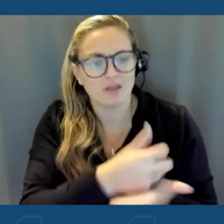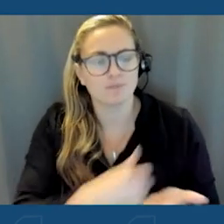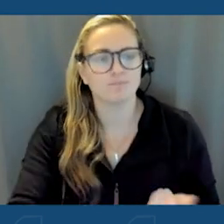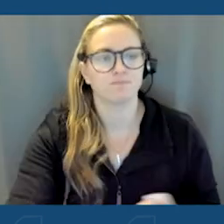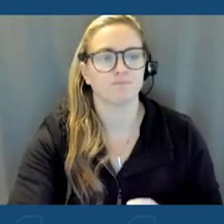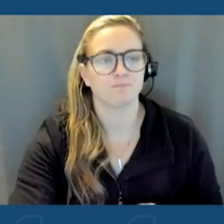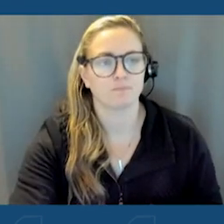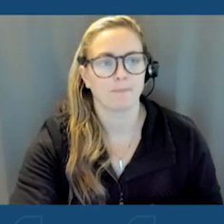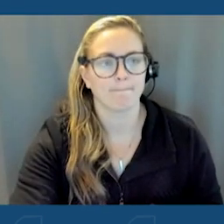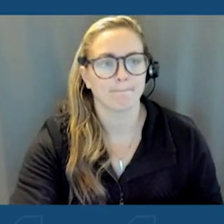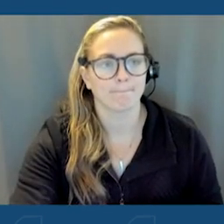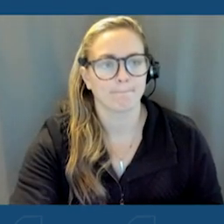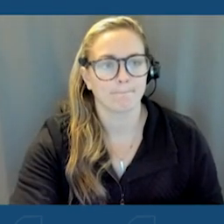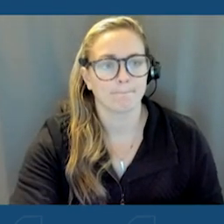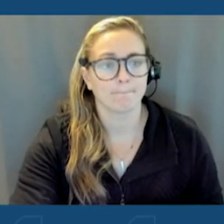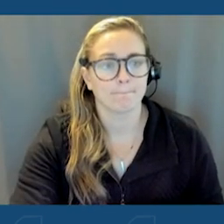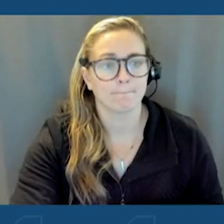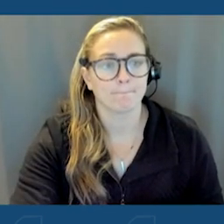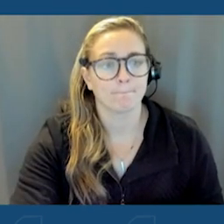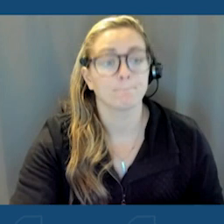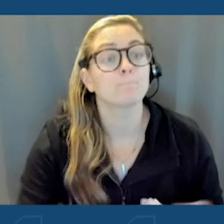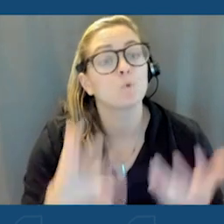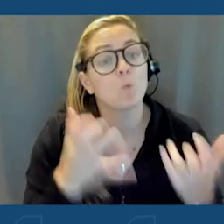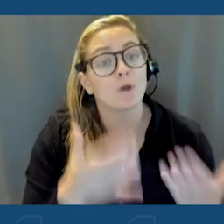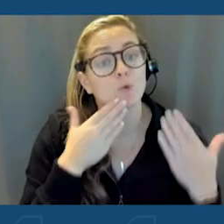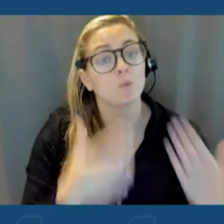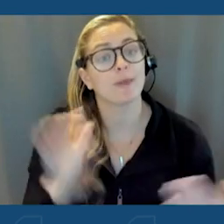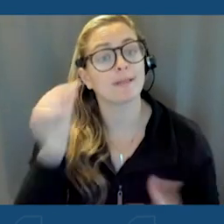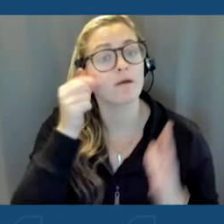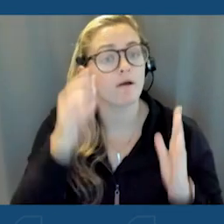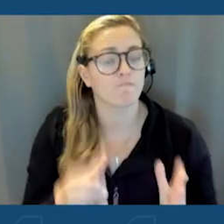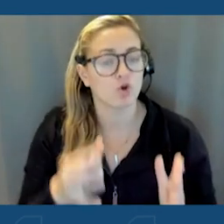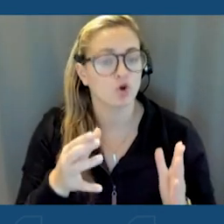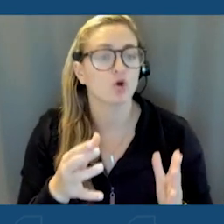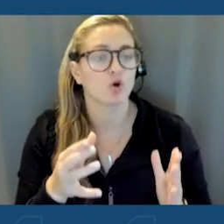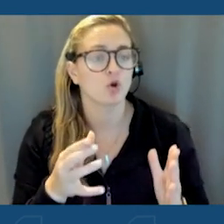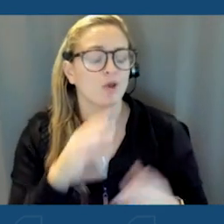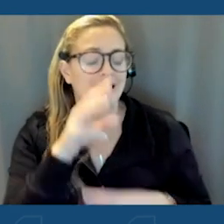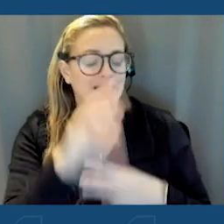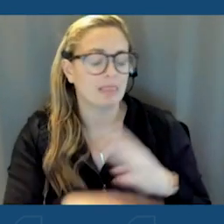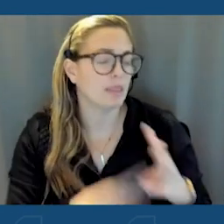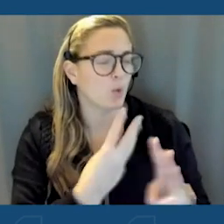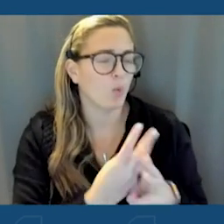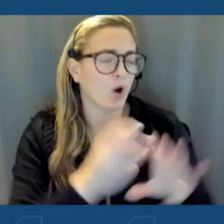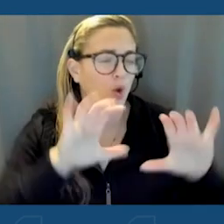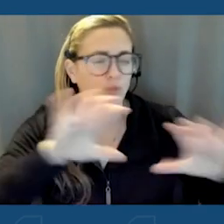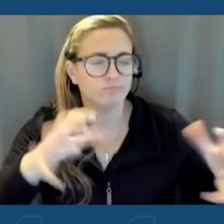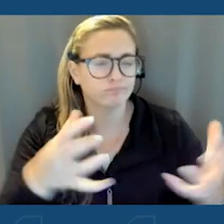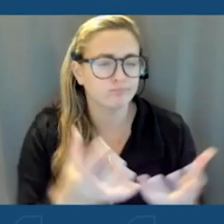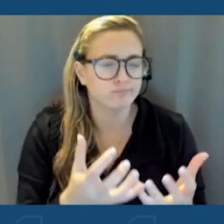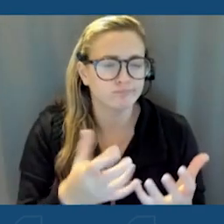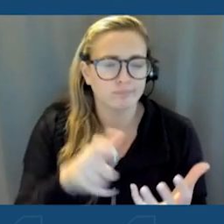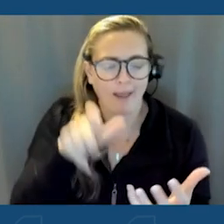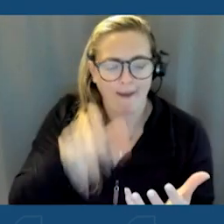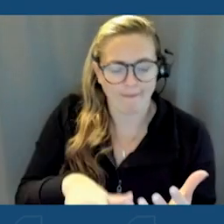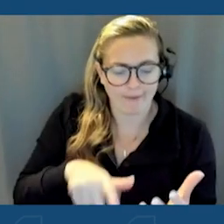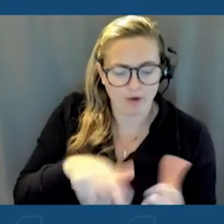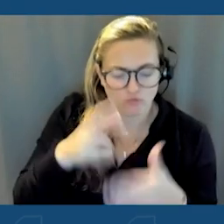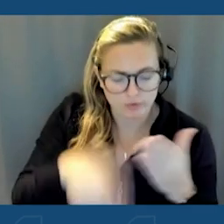do is thank the governor, because in the world of sort of I need results